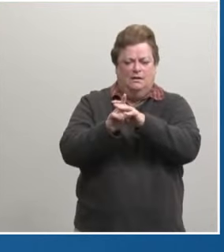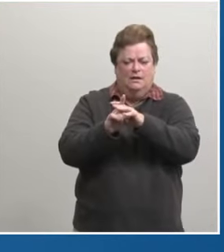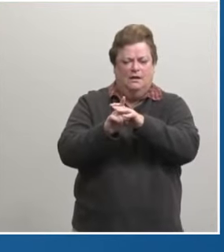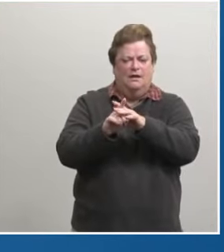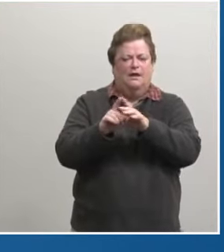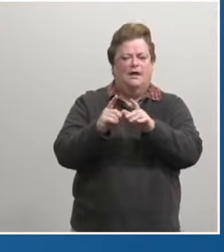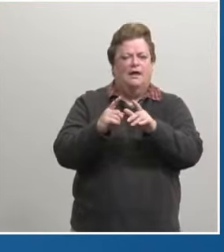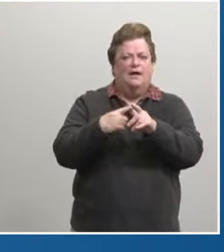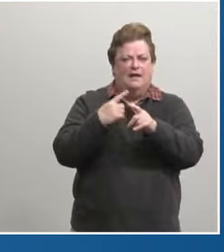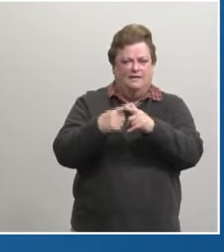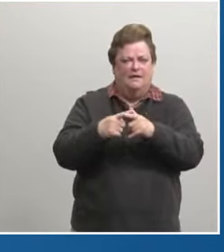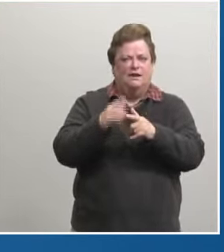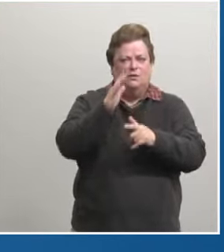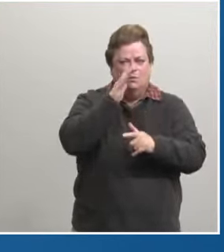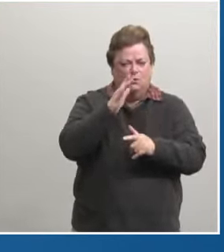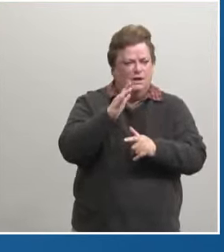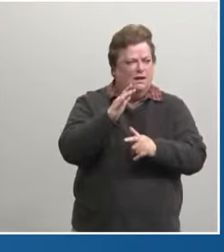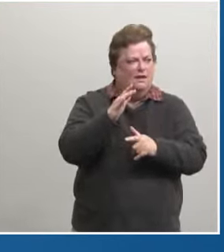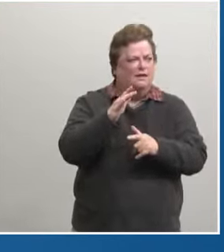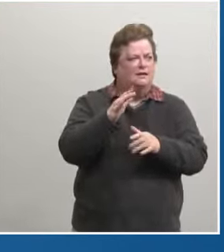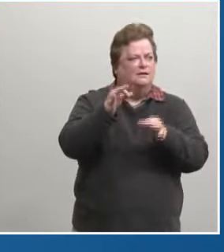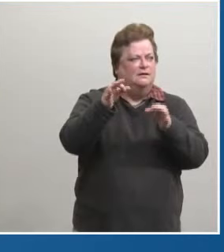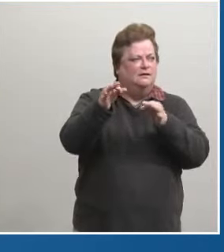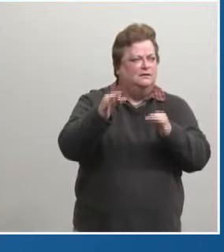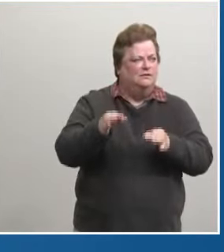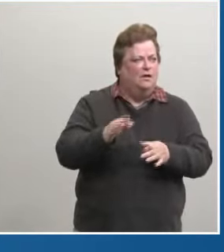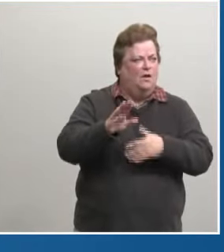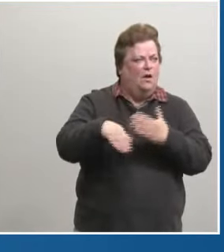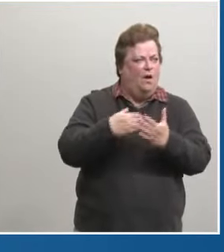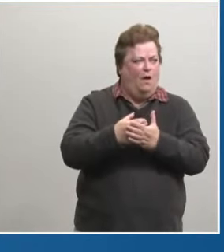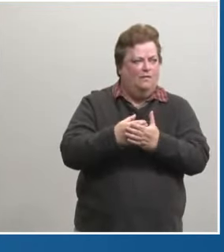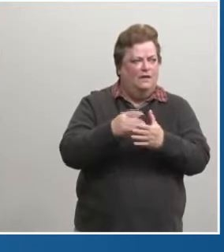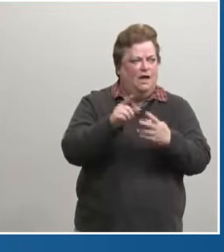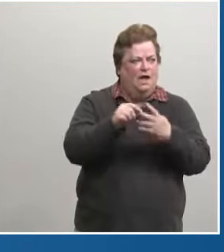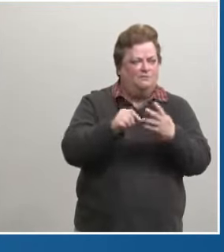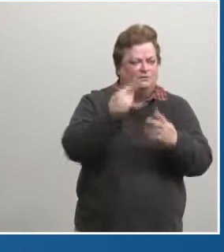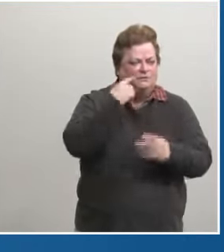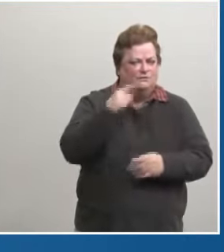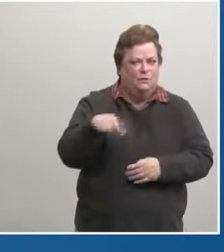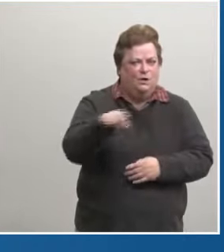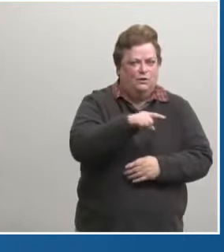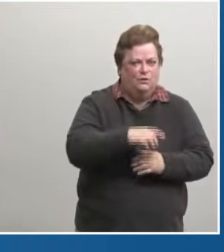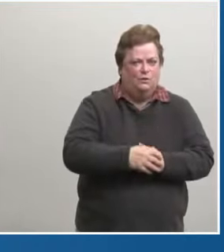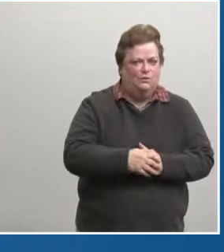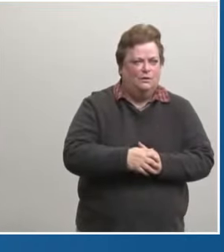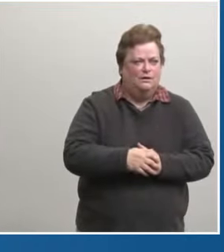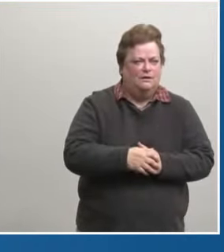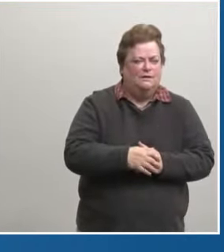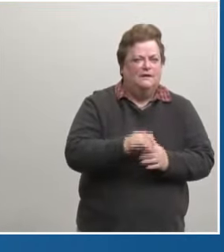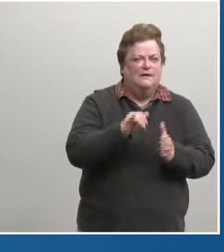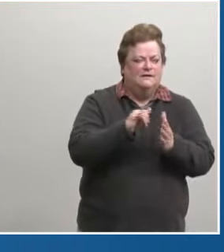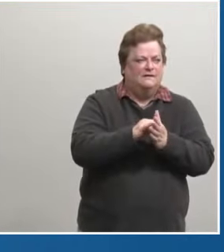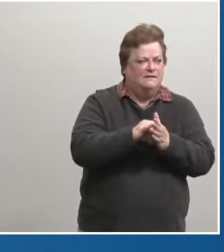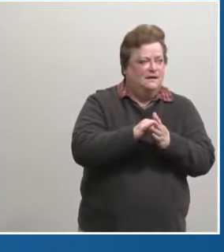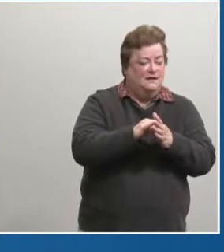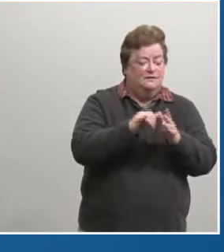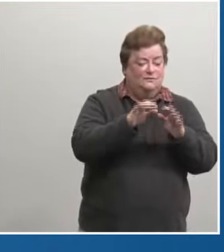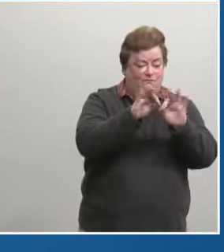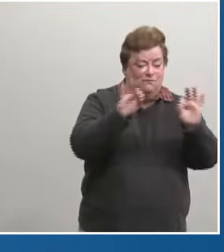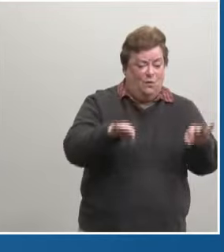field, and when you click it, it will read out the option for you. This registration form, as Pat